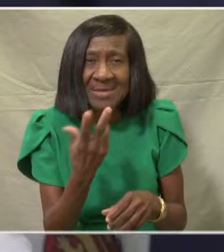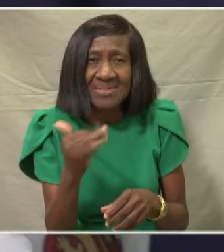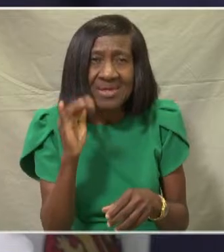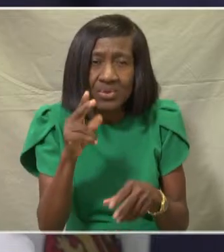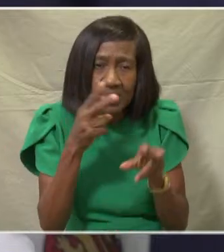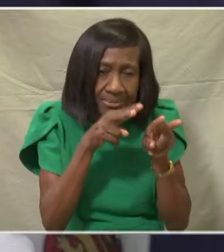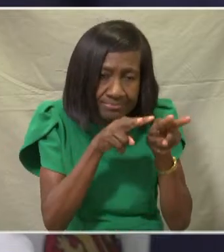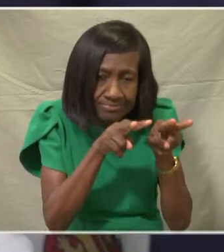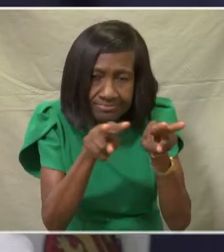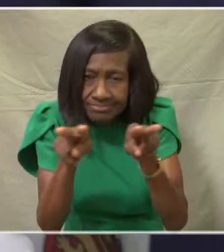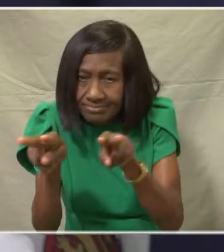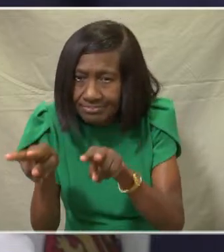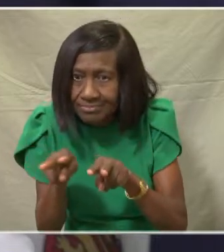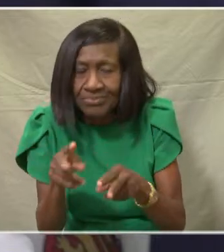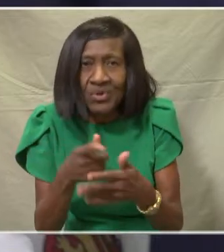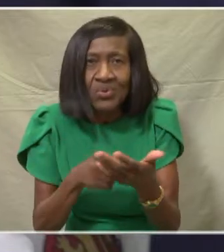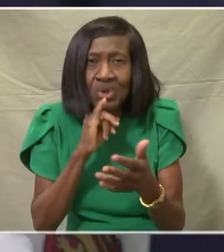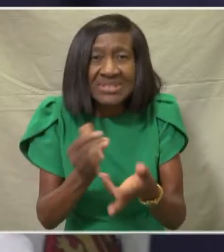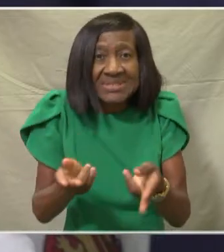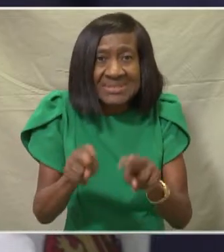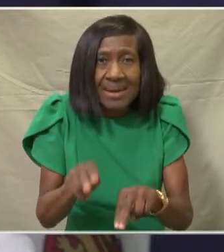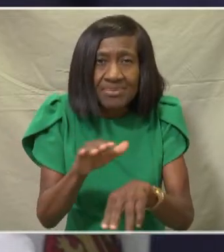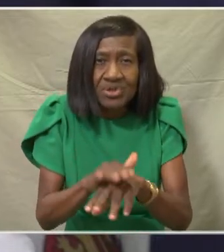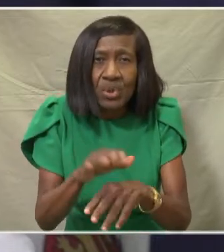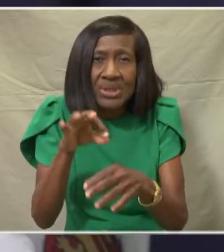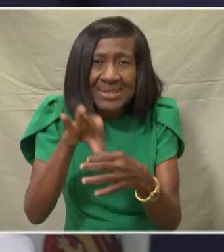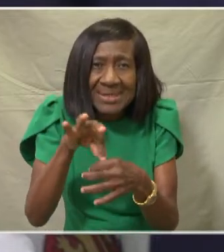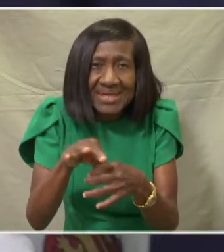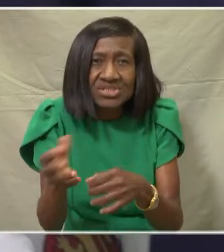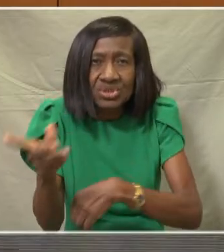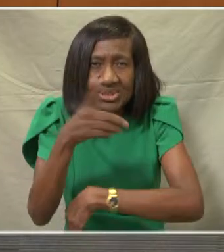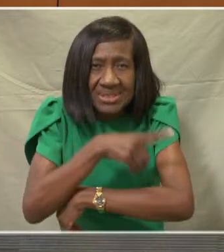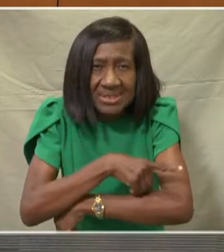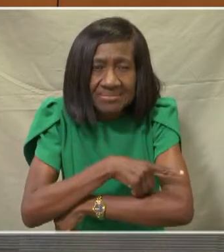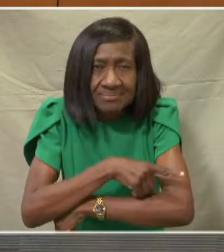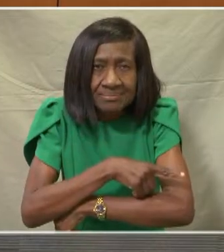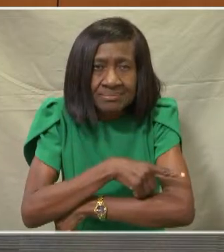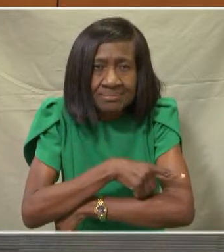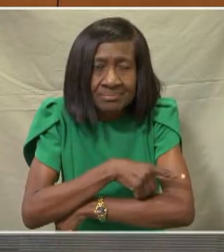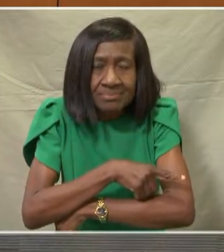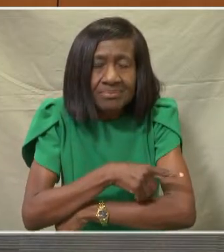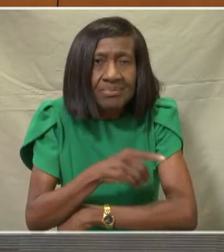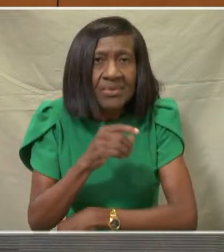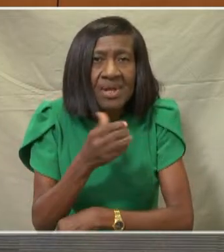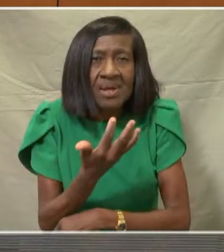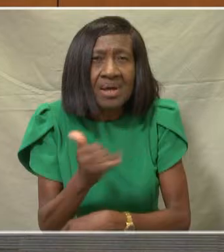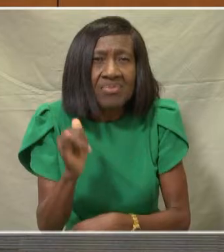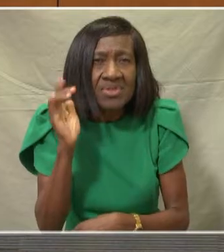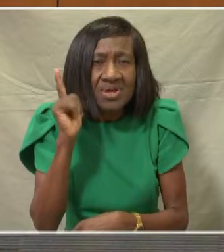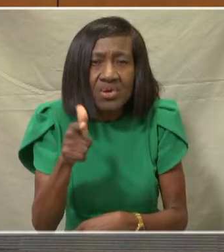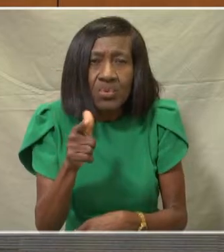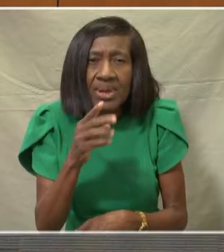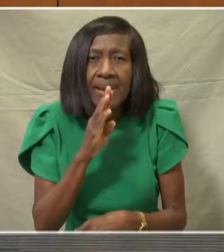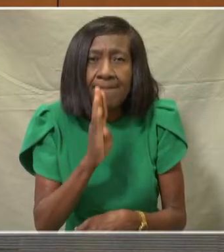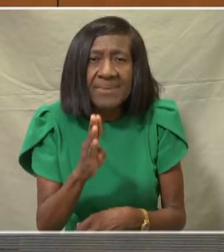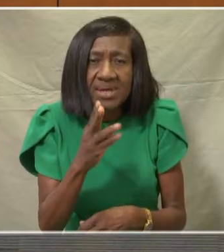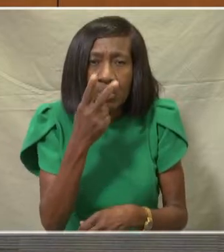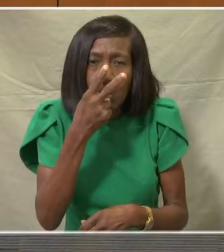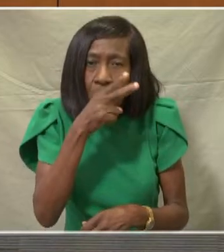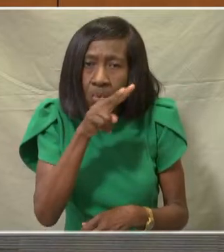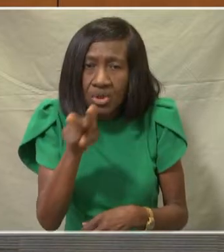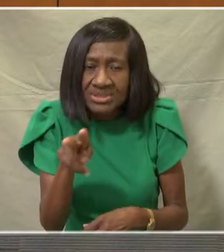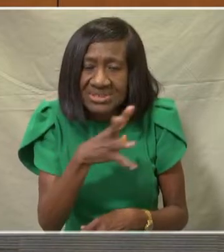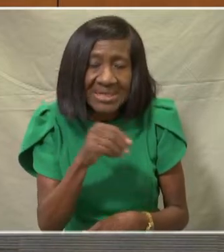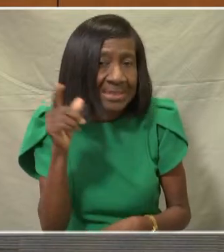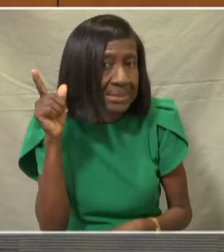process. And as Anne said, we are not interfering with the process. We'll be watching,